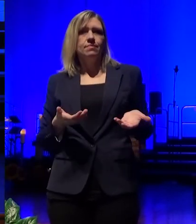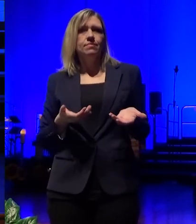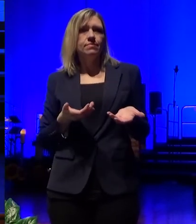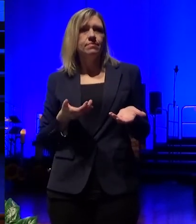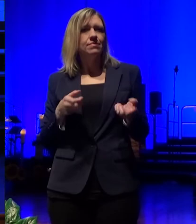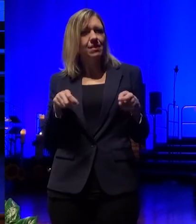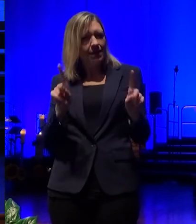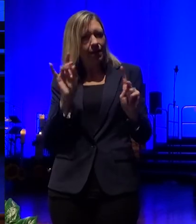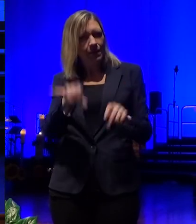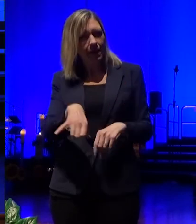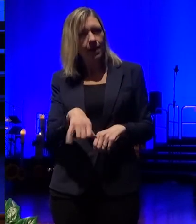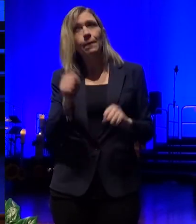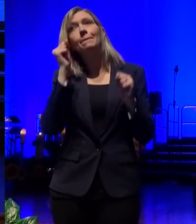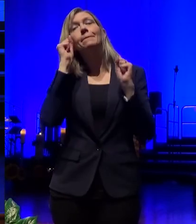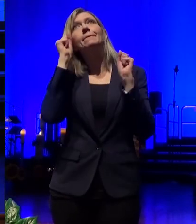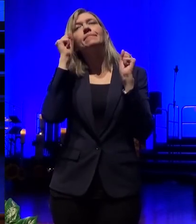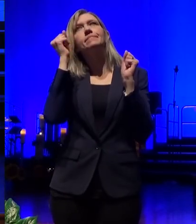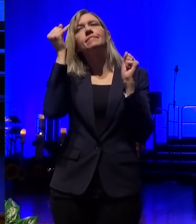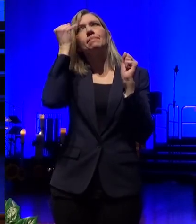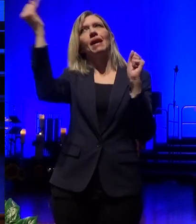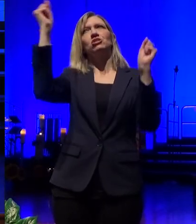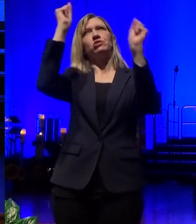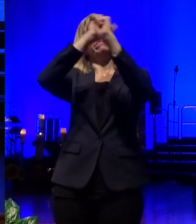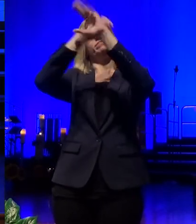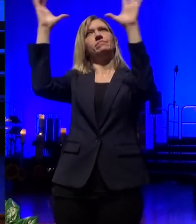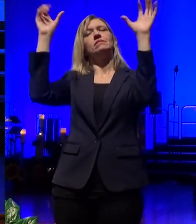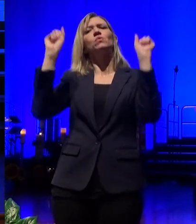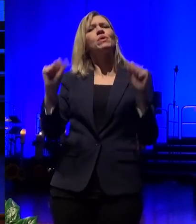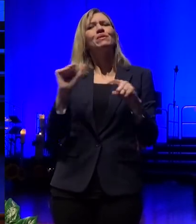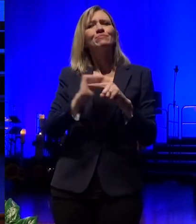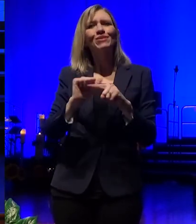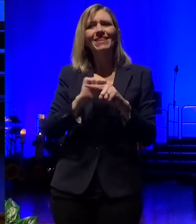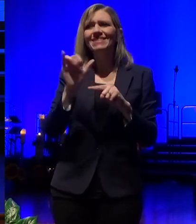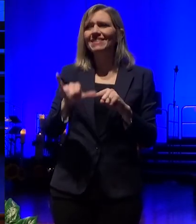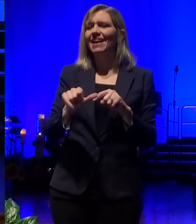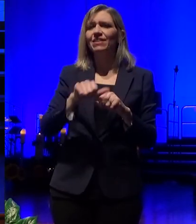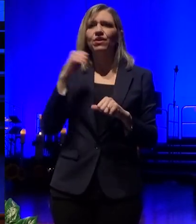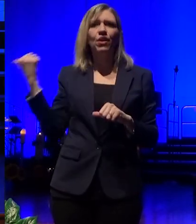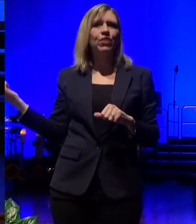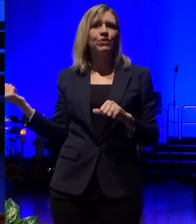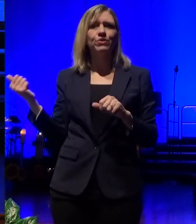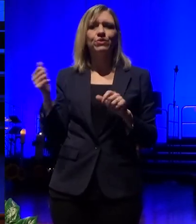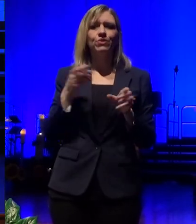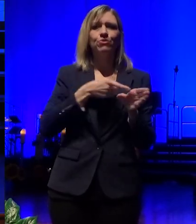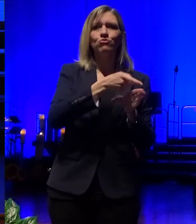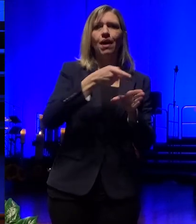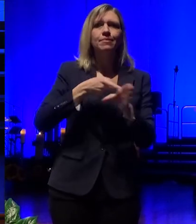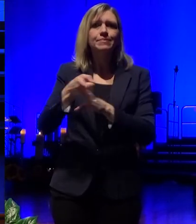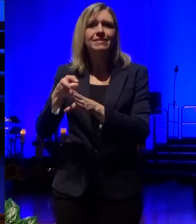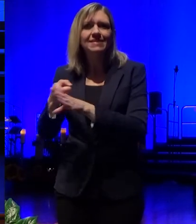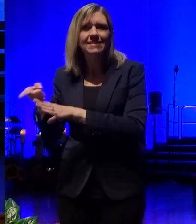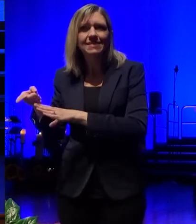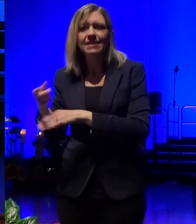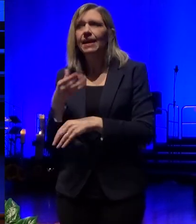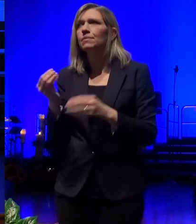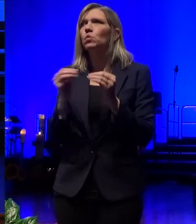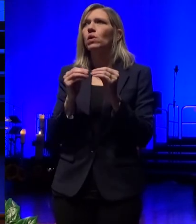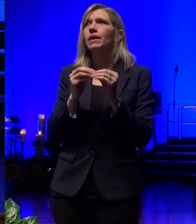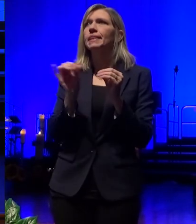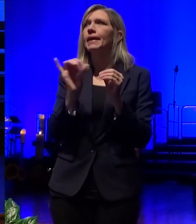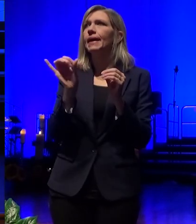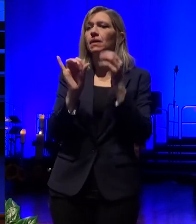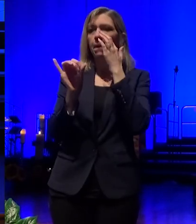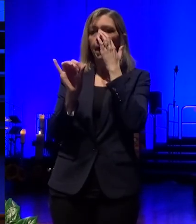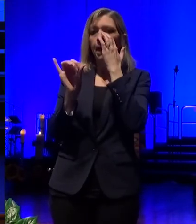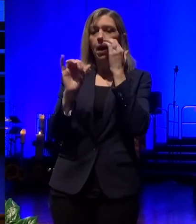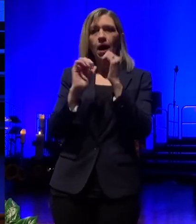that. Now imagine if we could practice that in all those other realms and even more. In